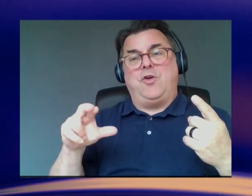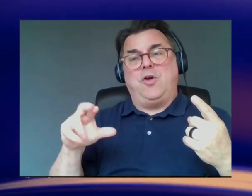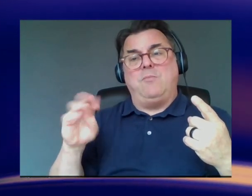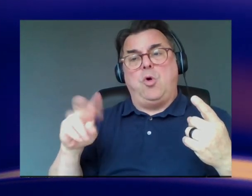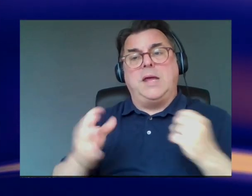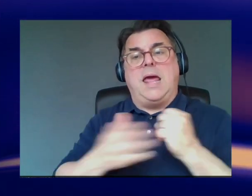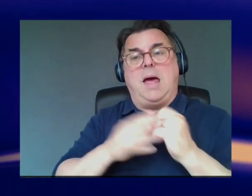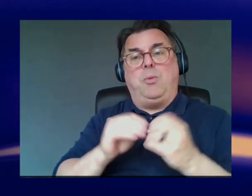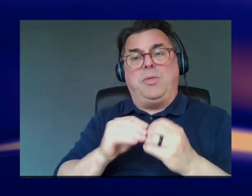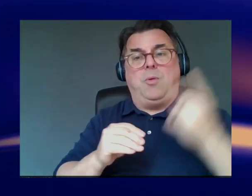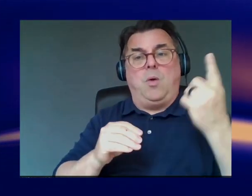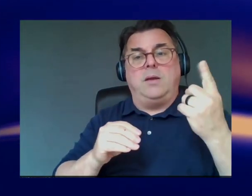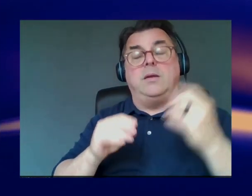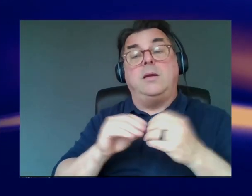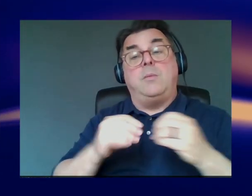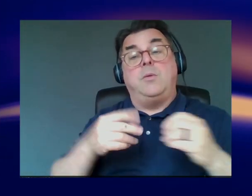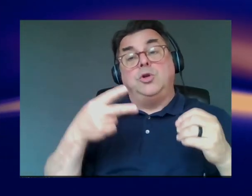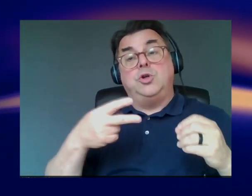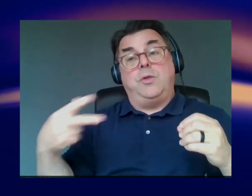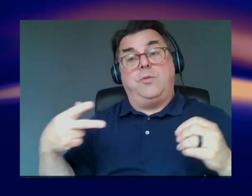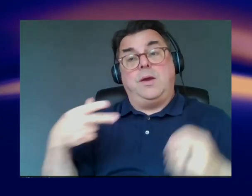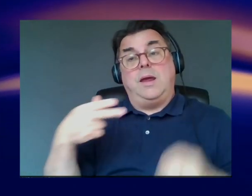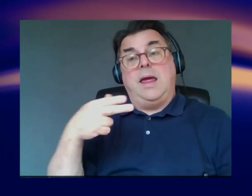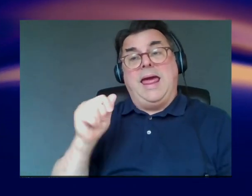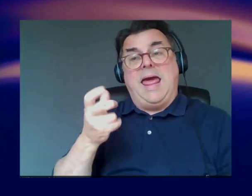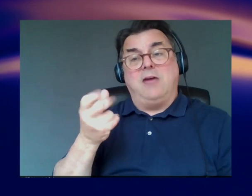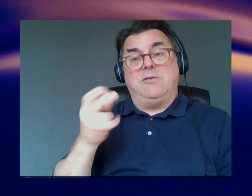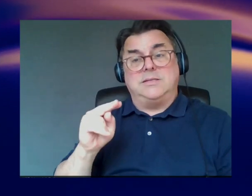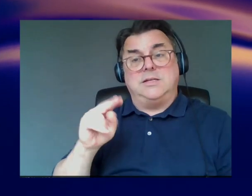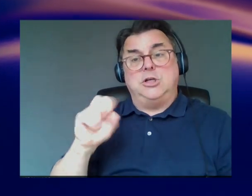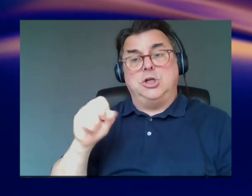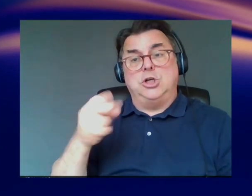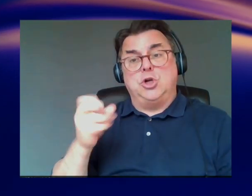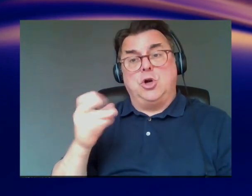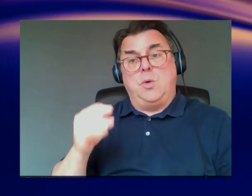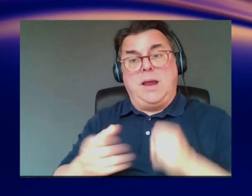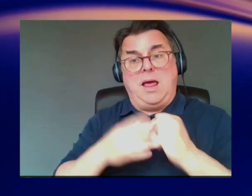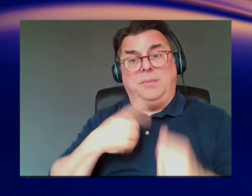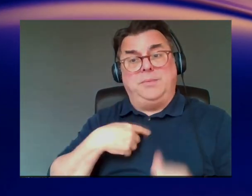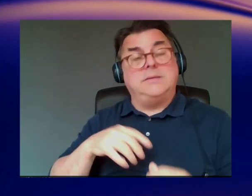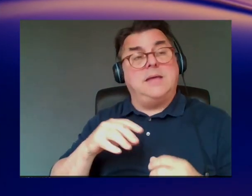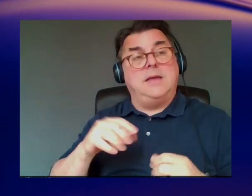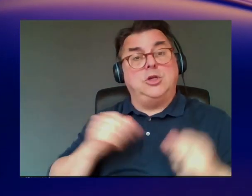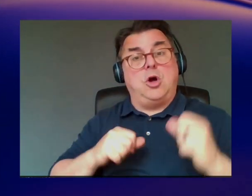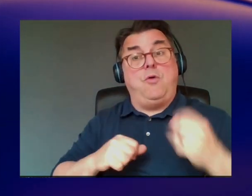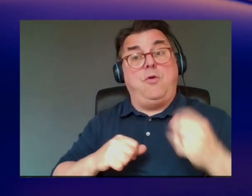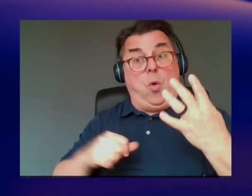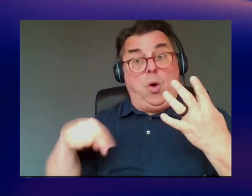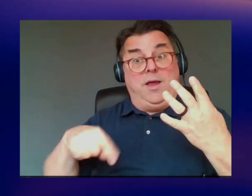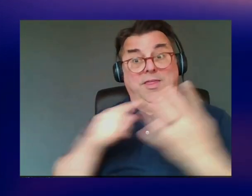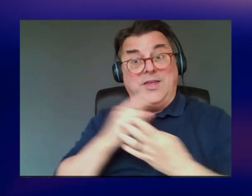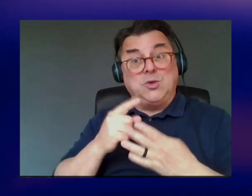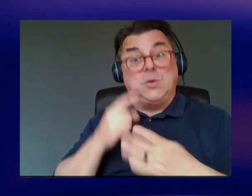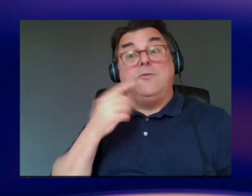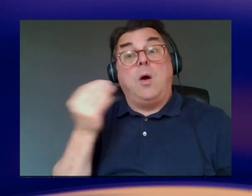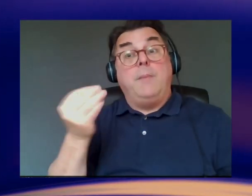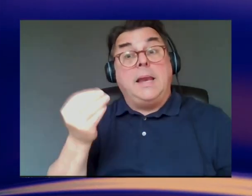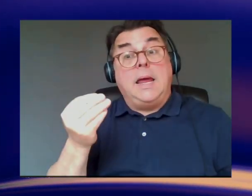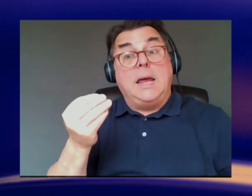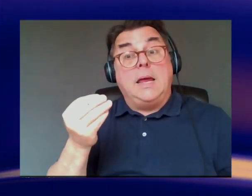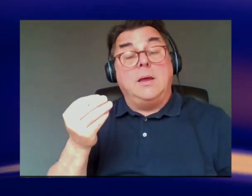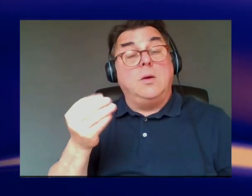follow along step by step? Yes, so everyone can follow along step by step. You can go through, we show demos,